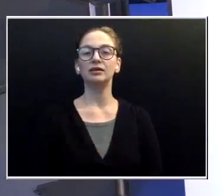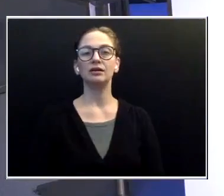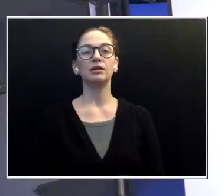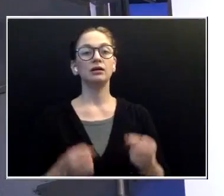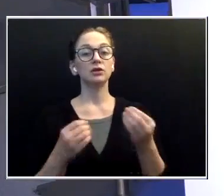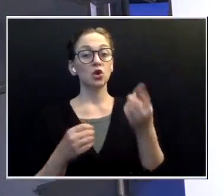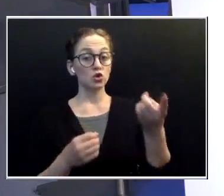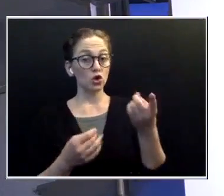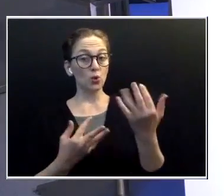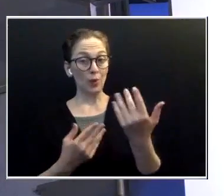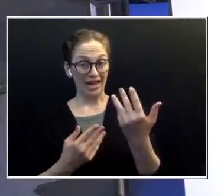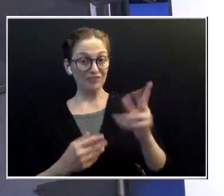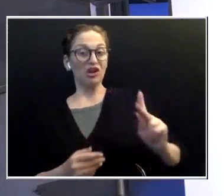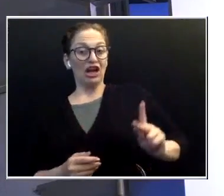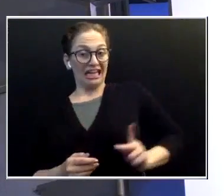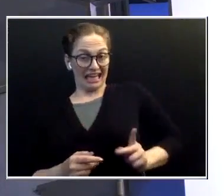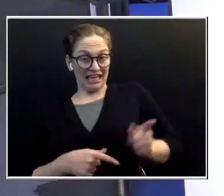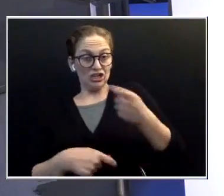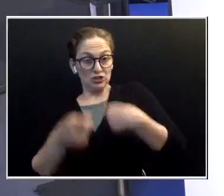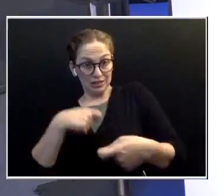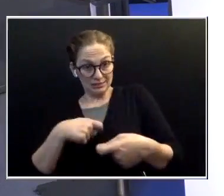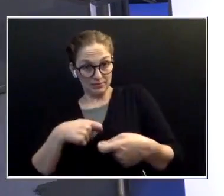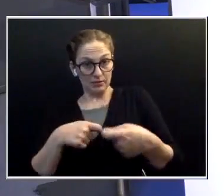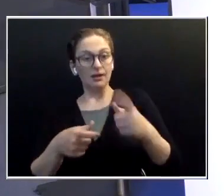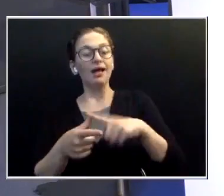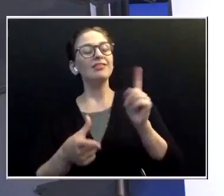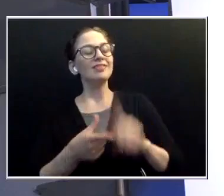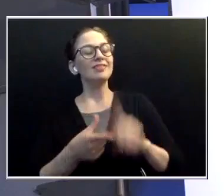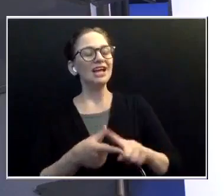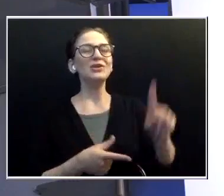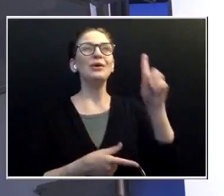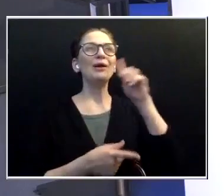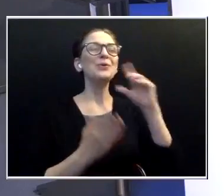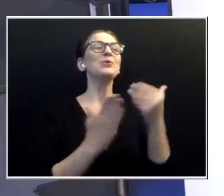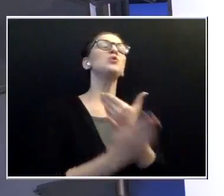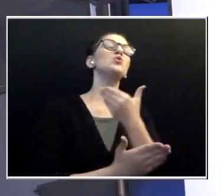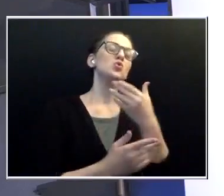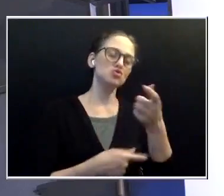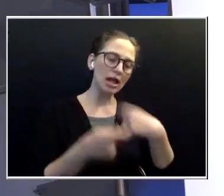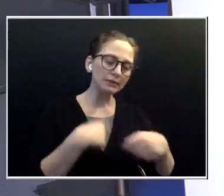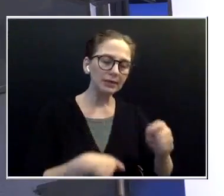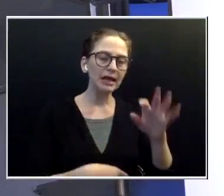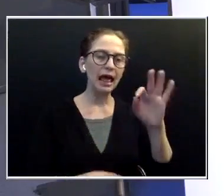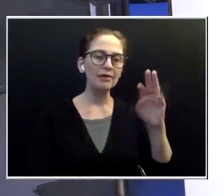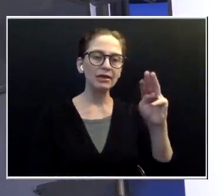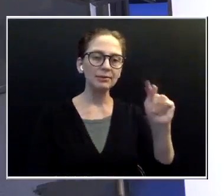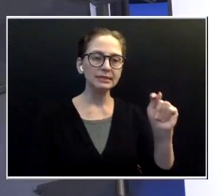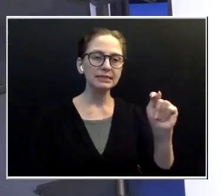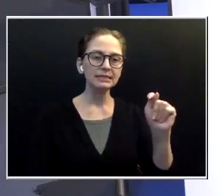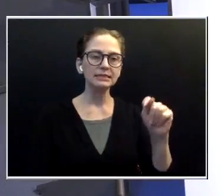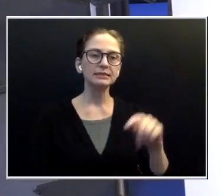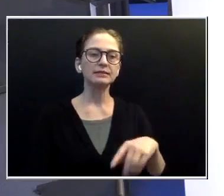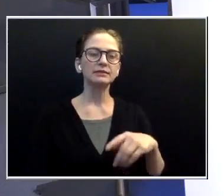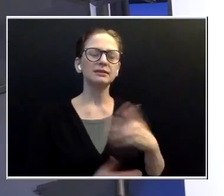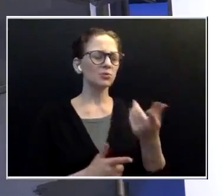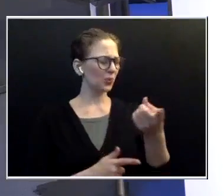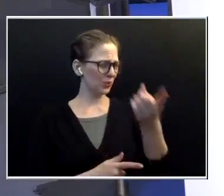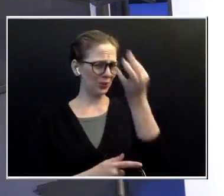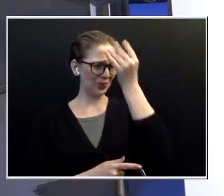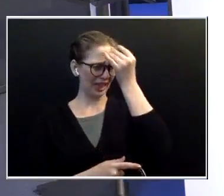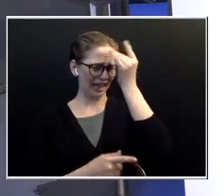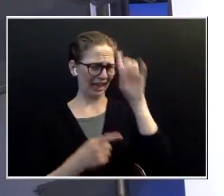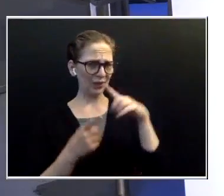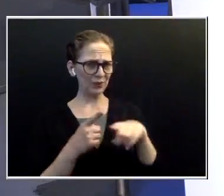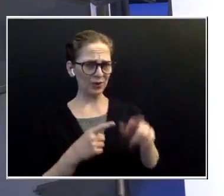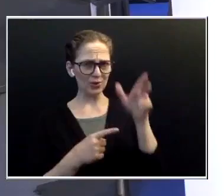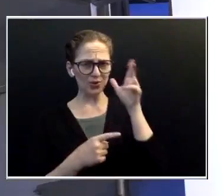transplant. Then you get introduced to a new type of transplant, this fecal transplant. What were you thinking when you heard about this? I mean, most of us, I'm sure you've done the deep dive